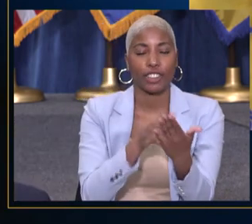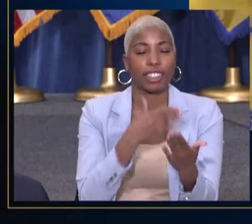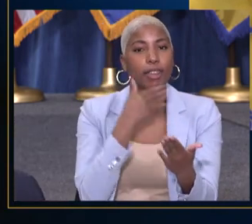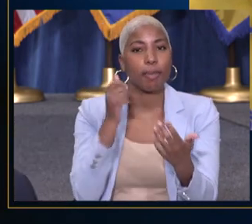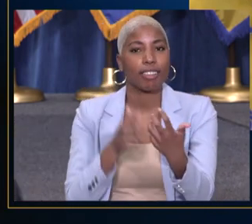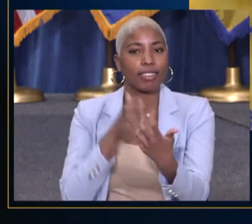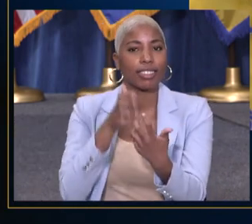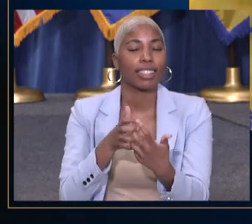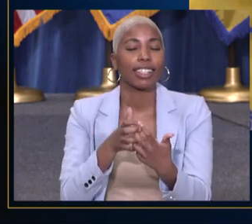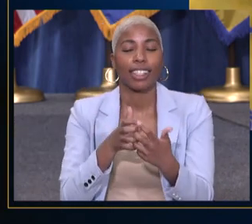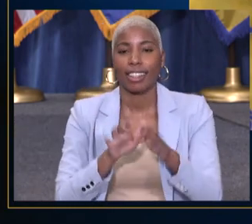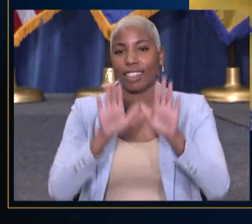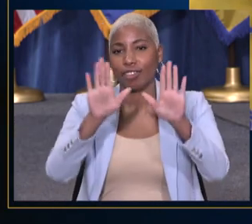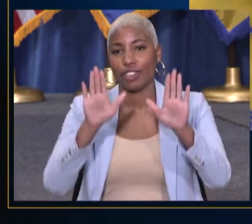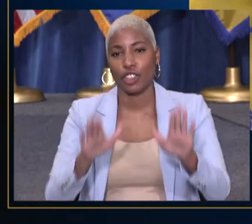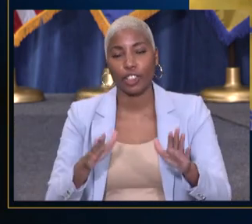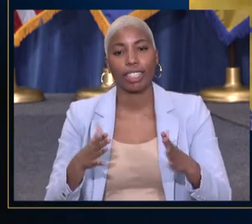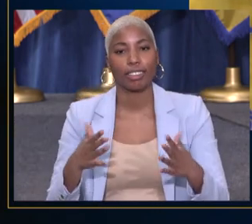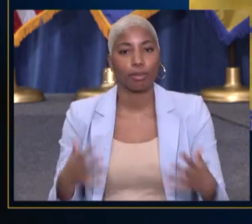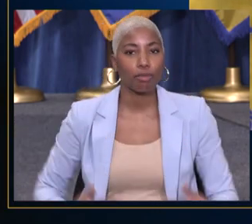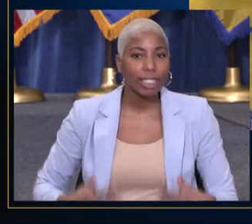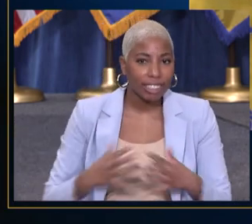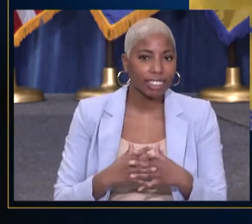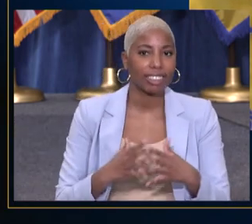them have a great pregnancy and birth.